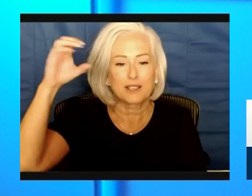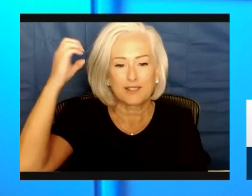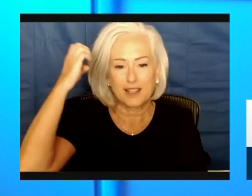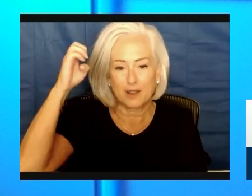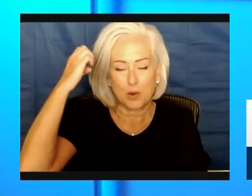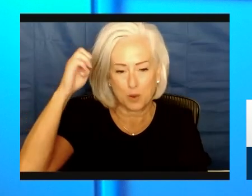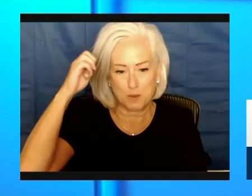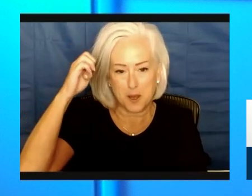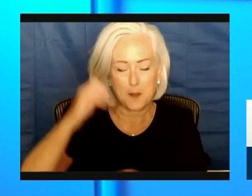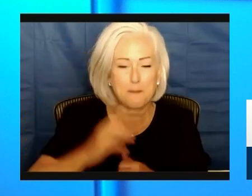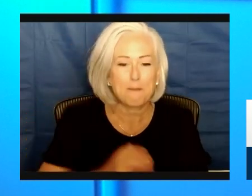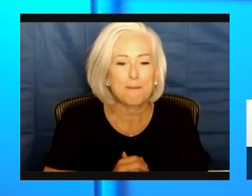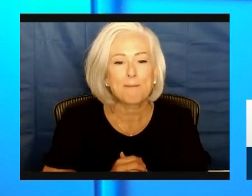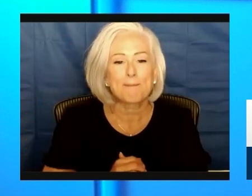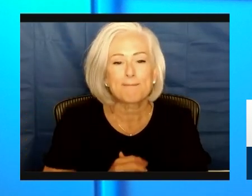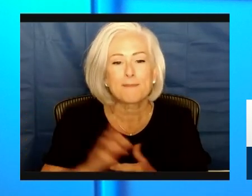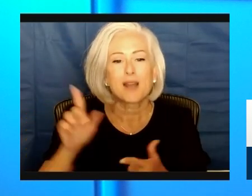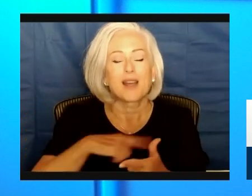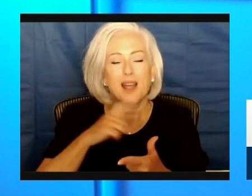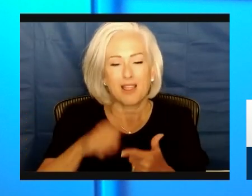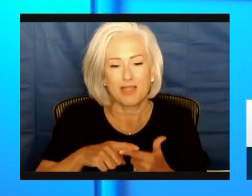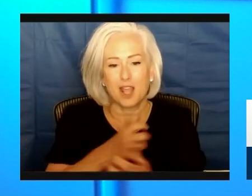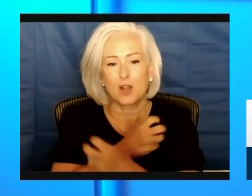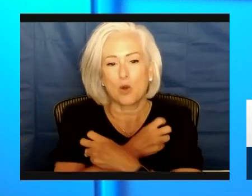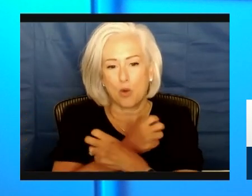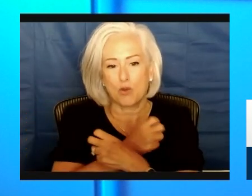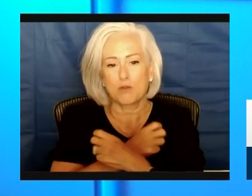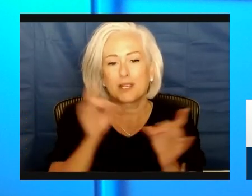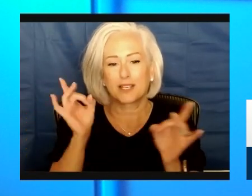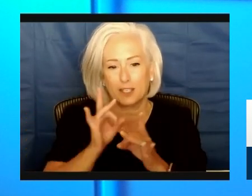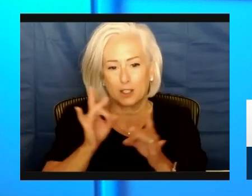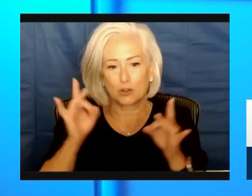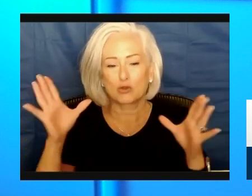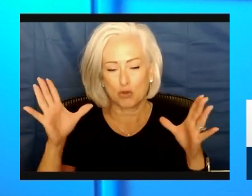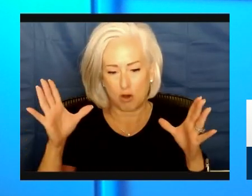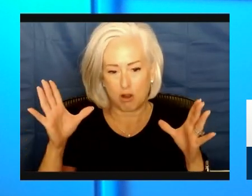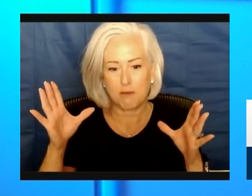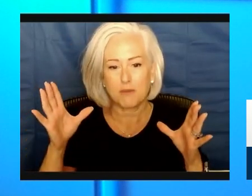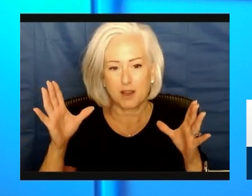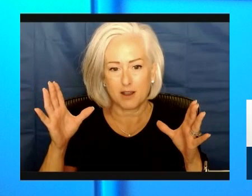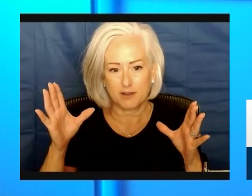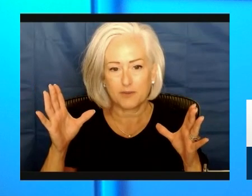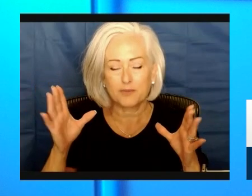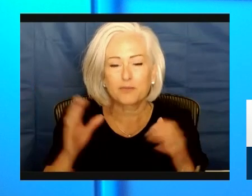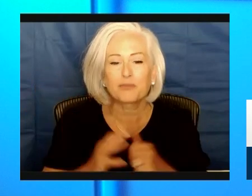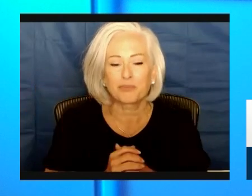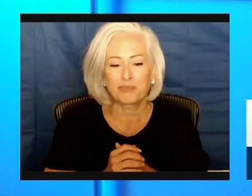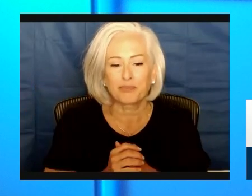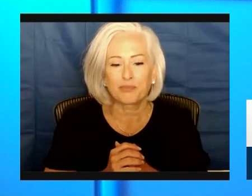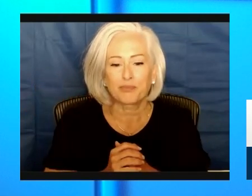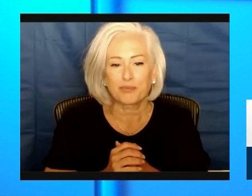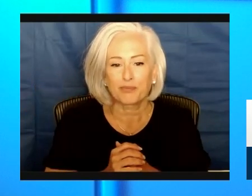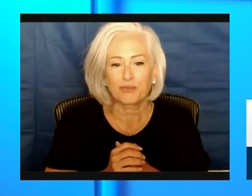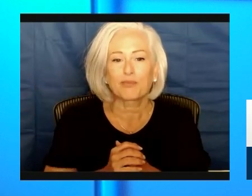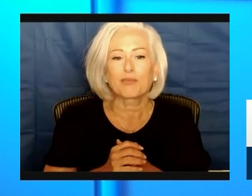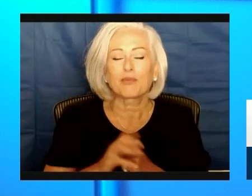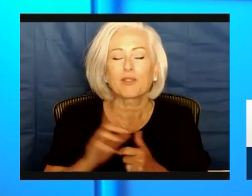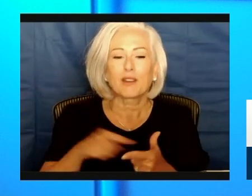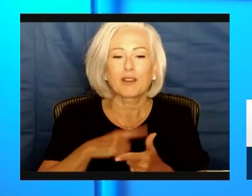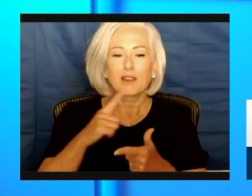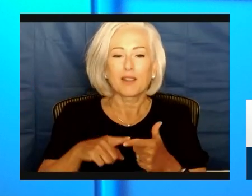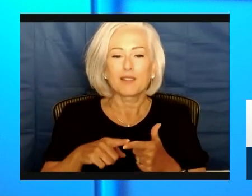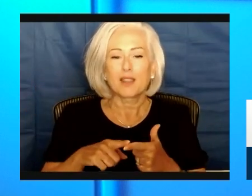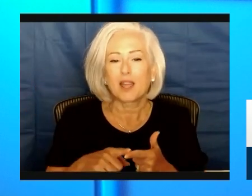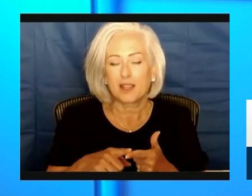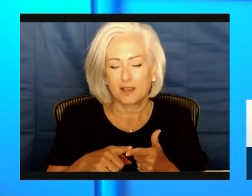my orthopedics and trauma surgery residency program at Faculty of Medicine, Addis Ababa University in Ethiopia.